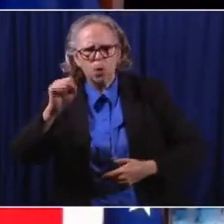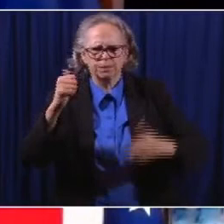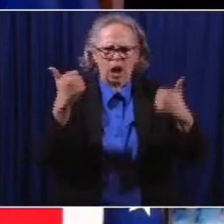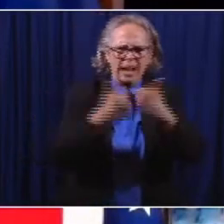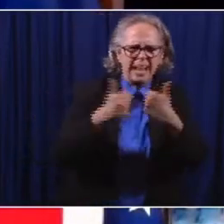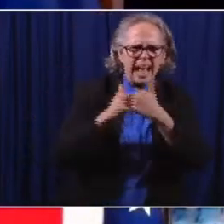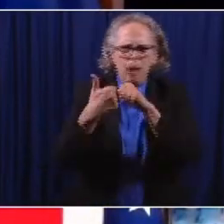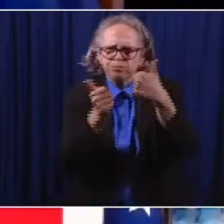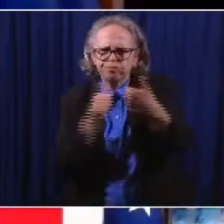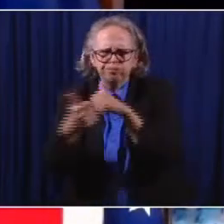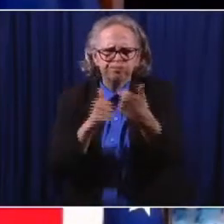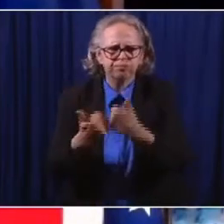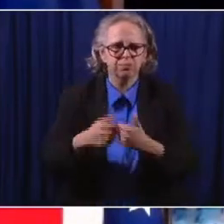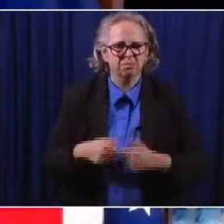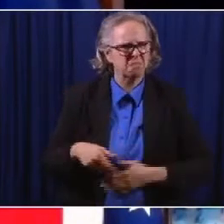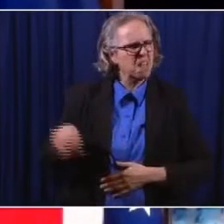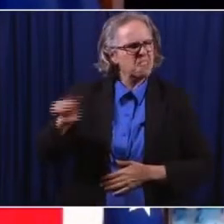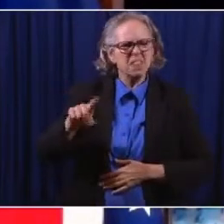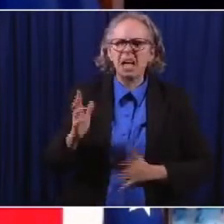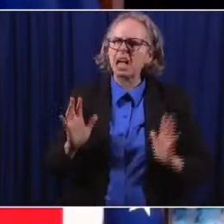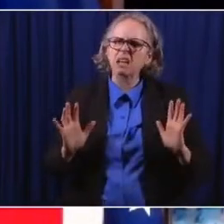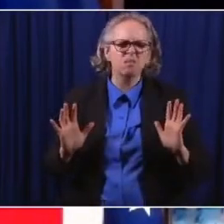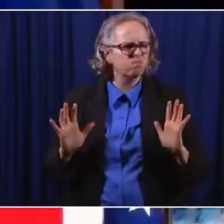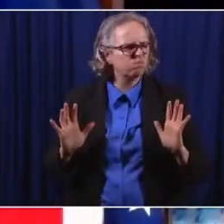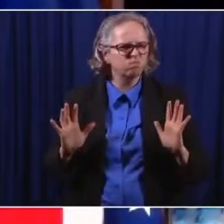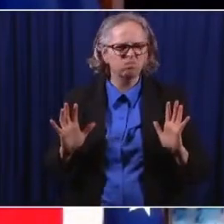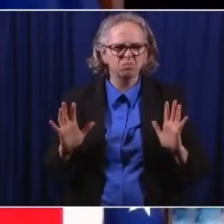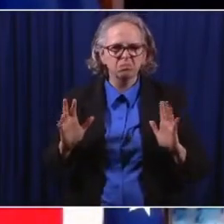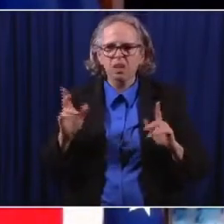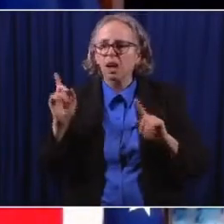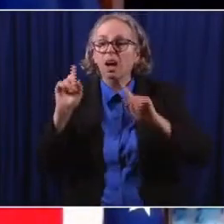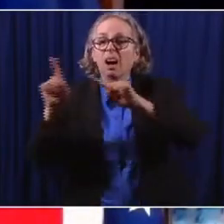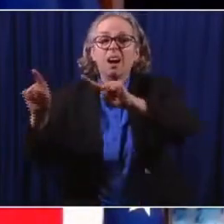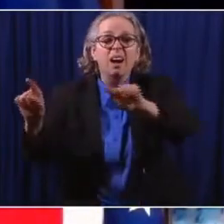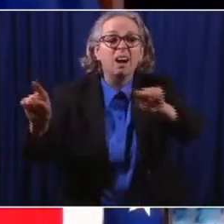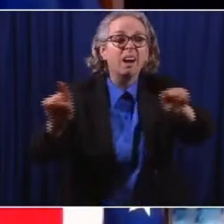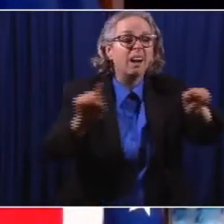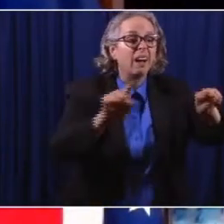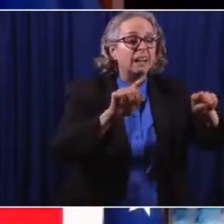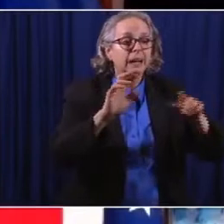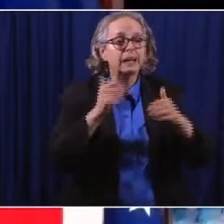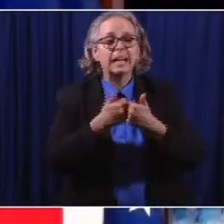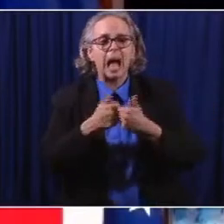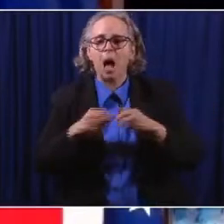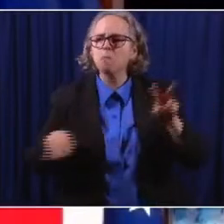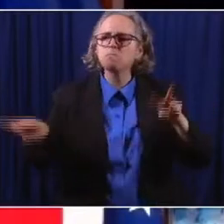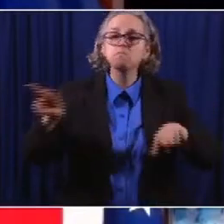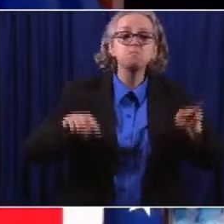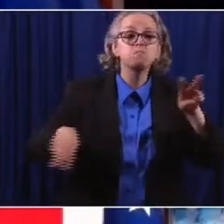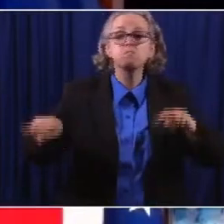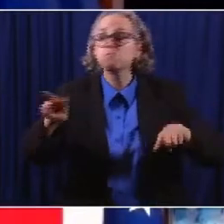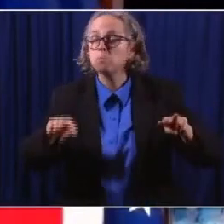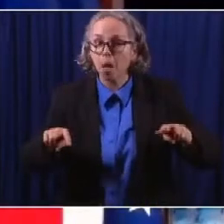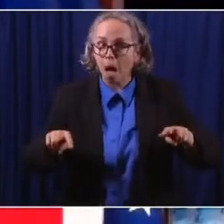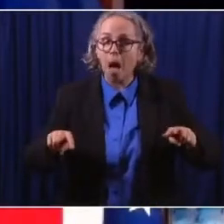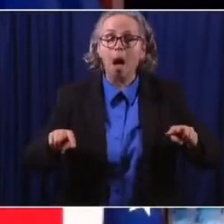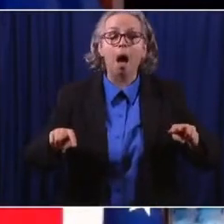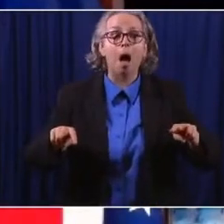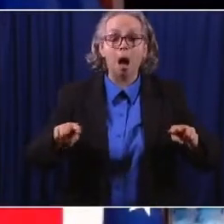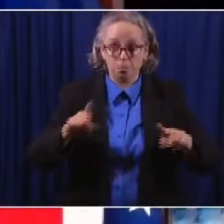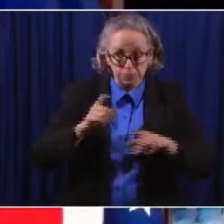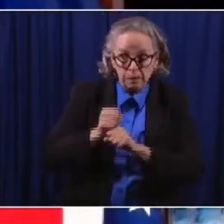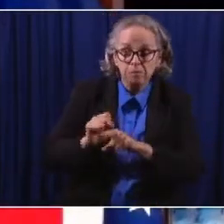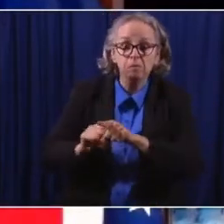have had observers out there at games and competitions to try to make sure that we're creating a safe environment for our